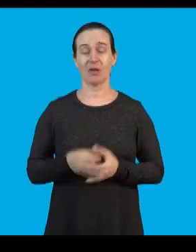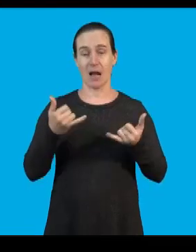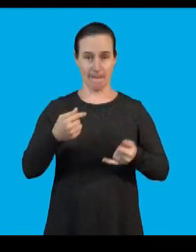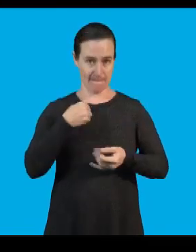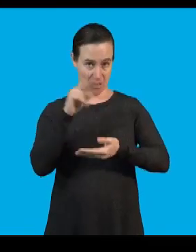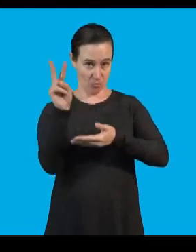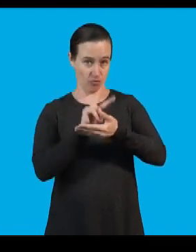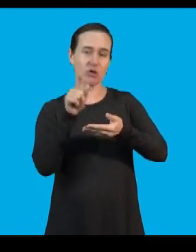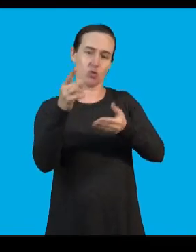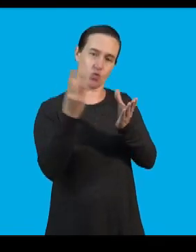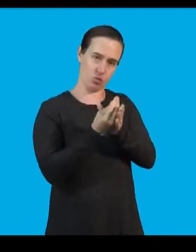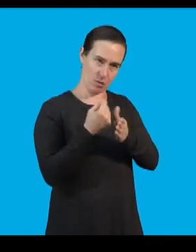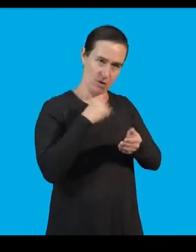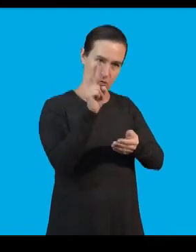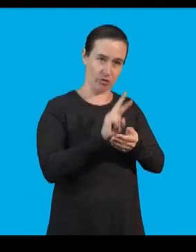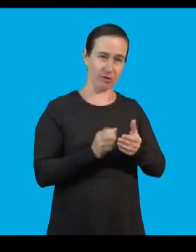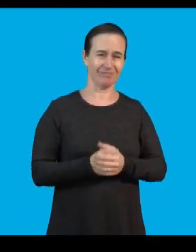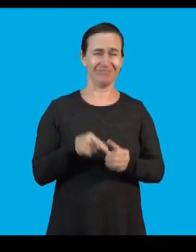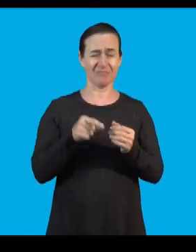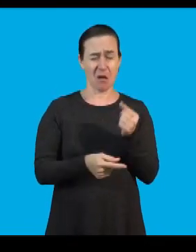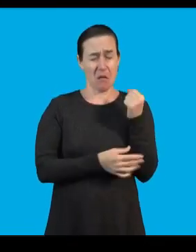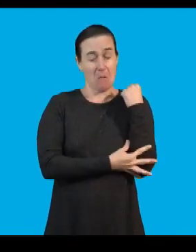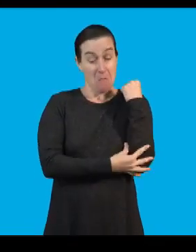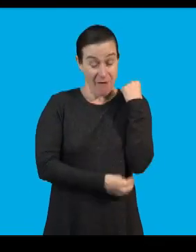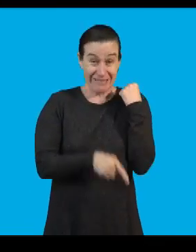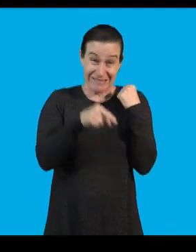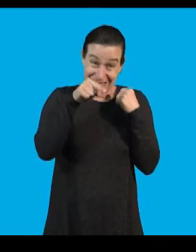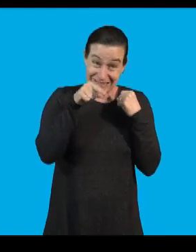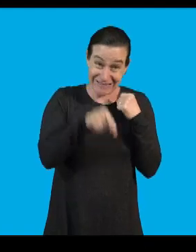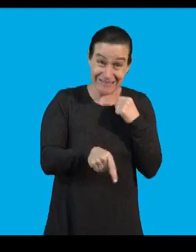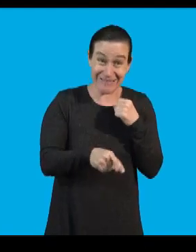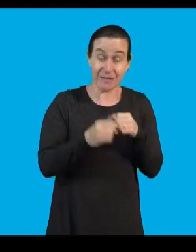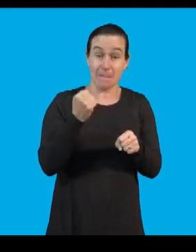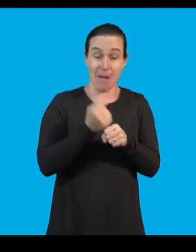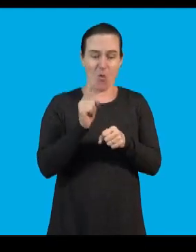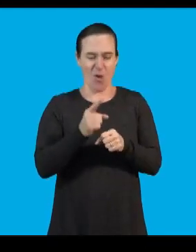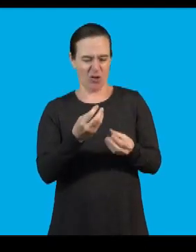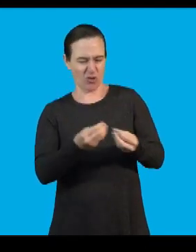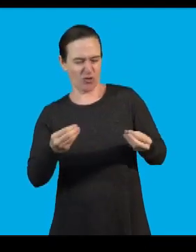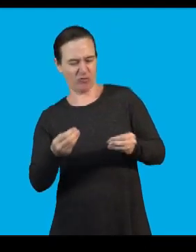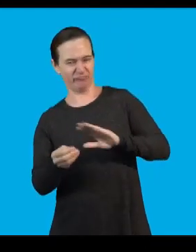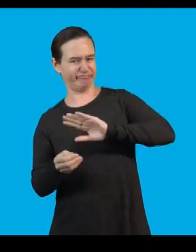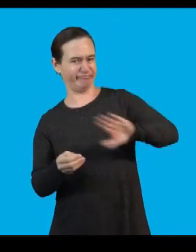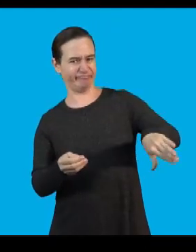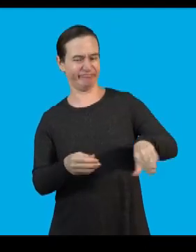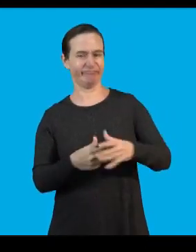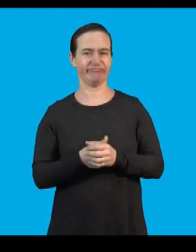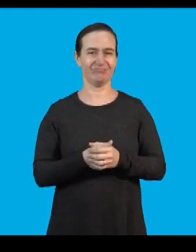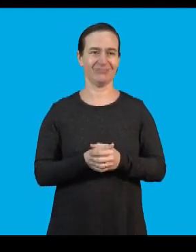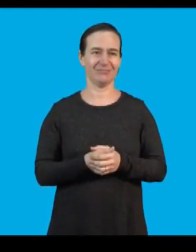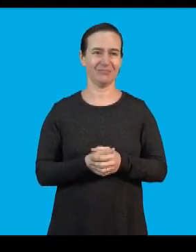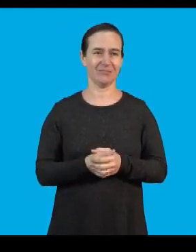the paragraph to you. Please read along with me. Poverty is often a root cause of child